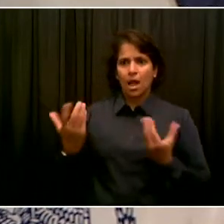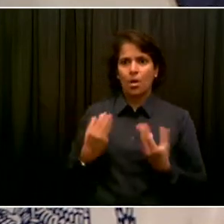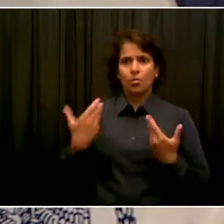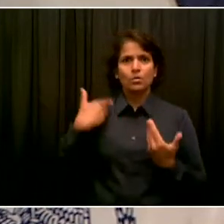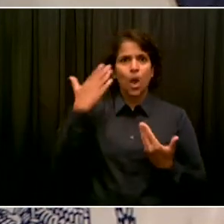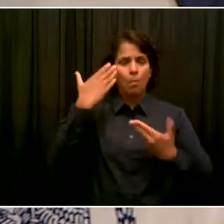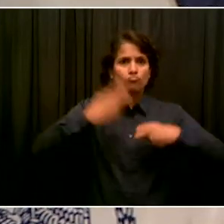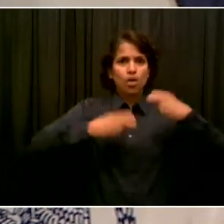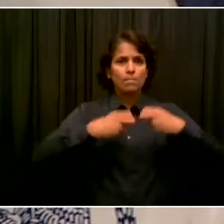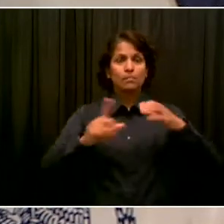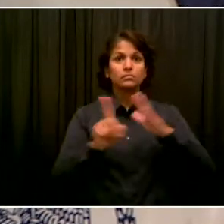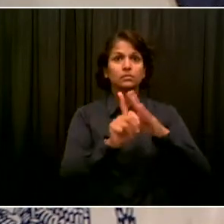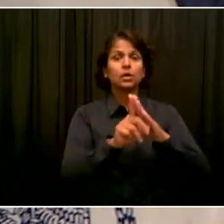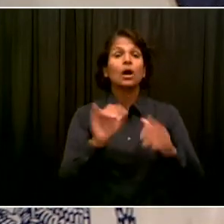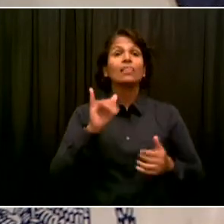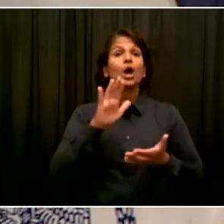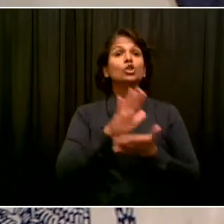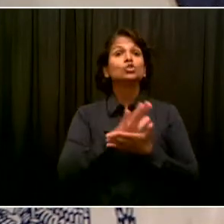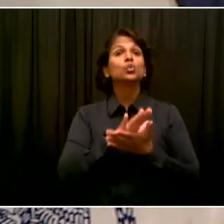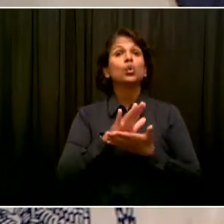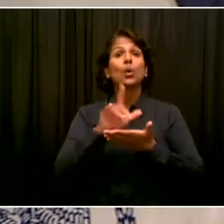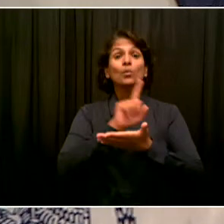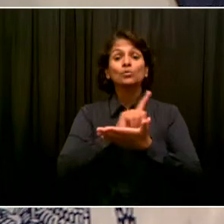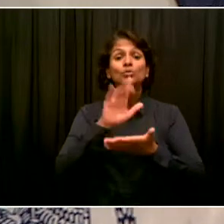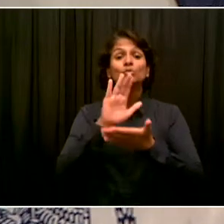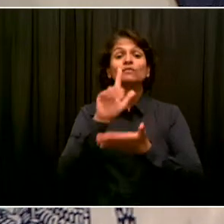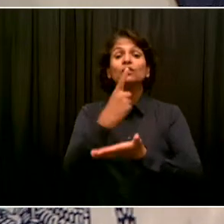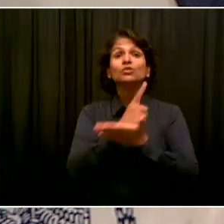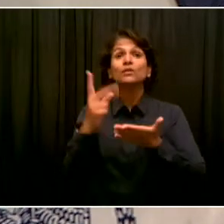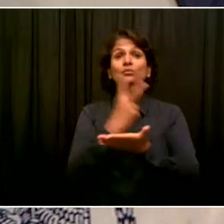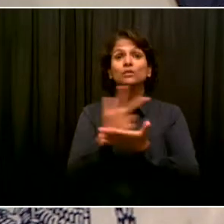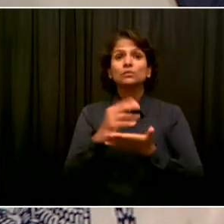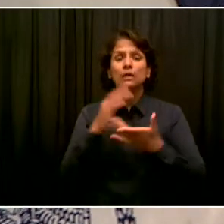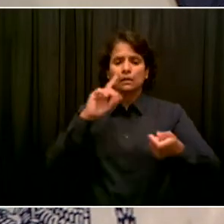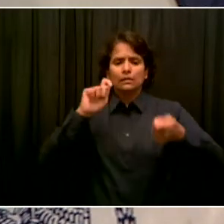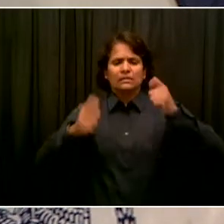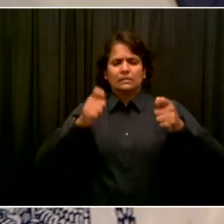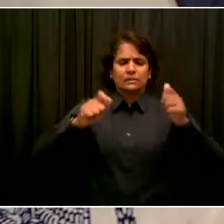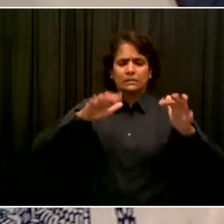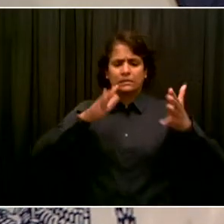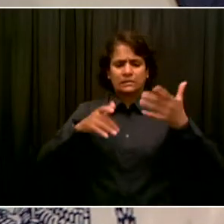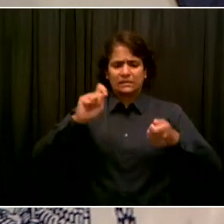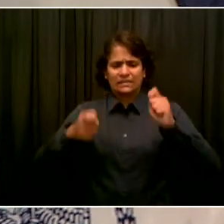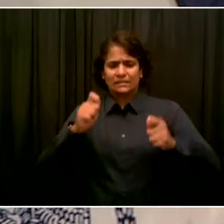made, but if there's something we can fix, we're going to fix it right away. Go ahead, Christina.